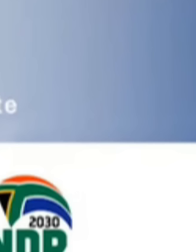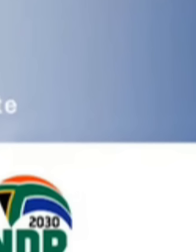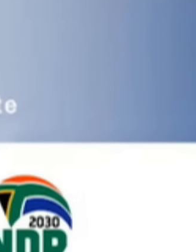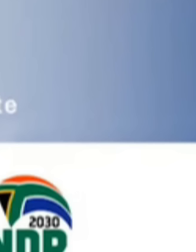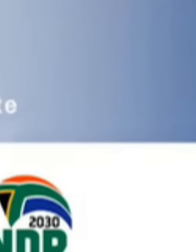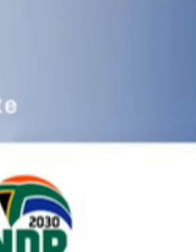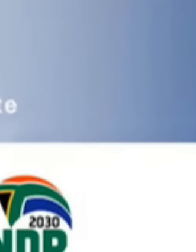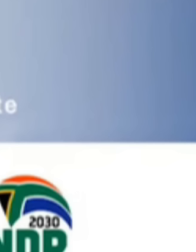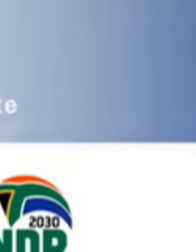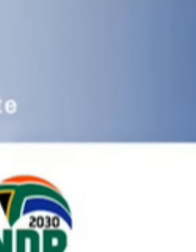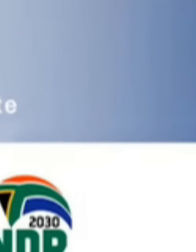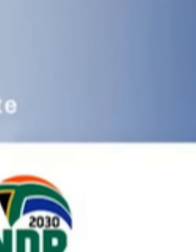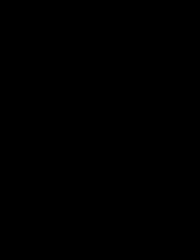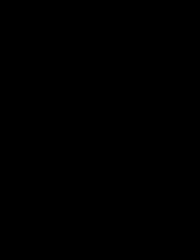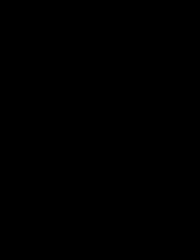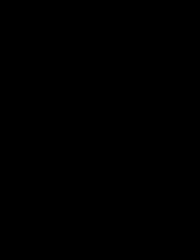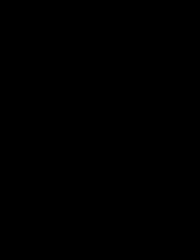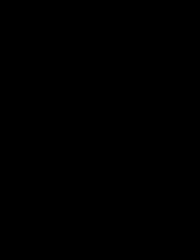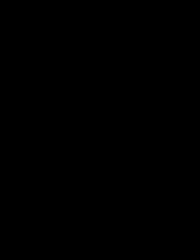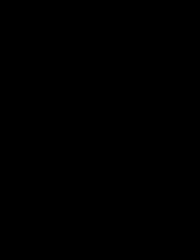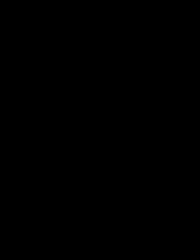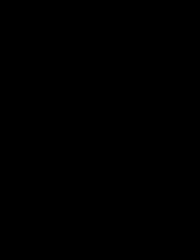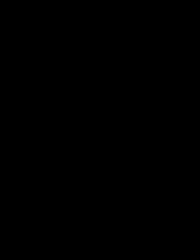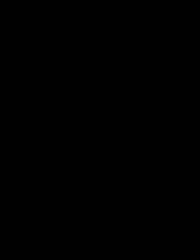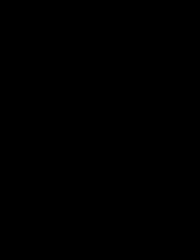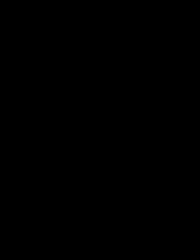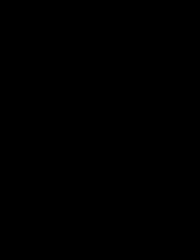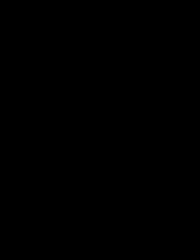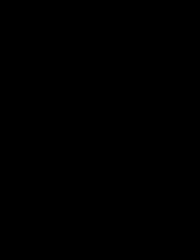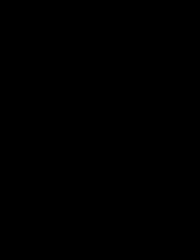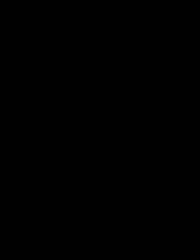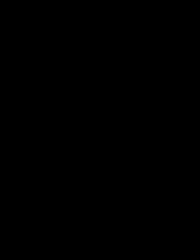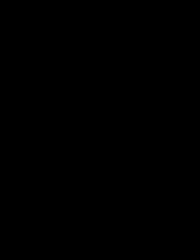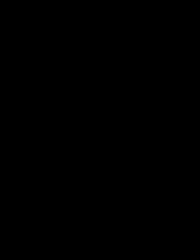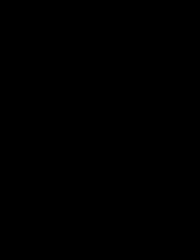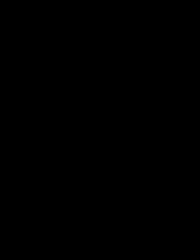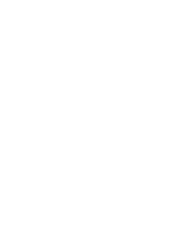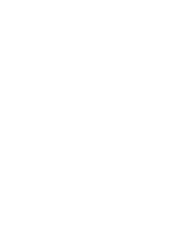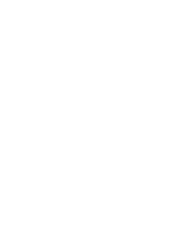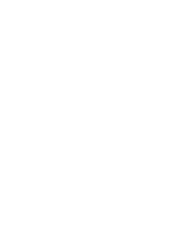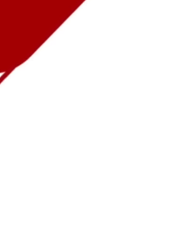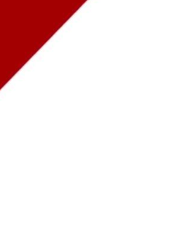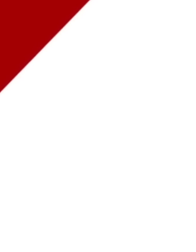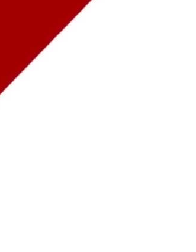issued. It's from an earlier incident, so it's